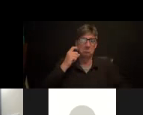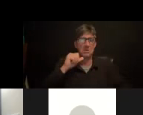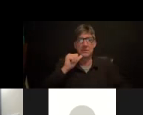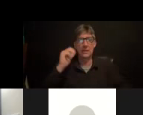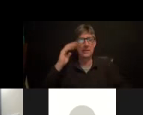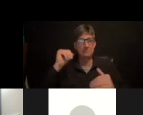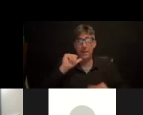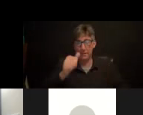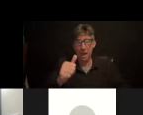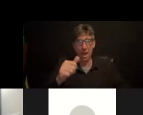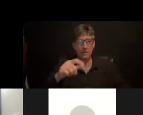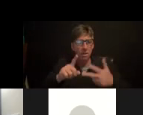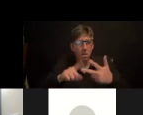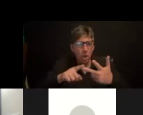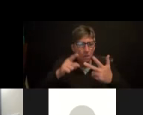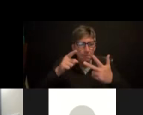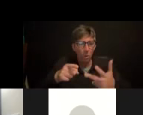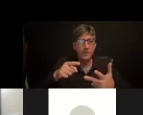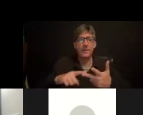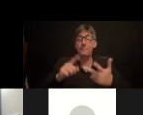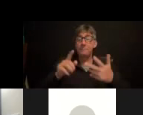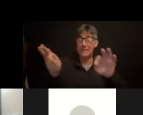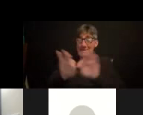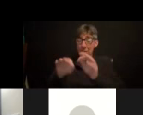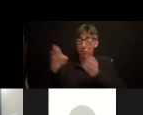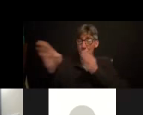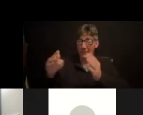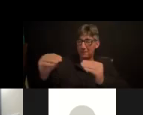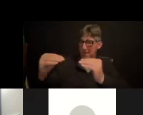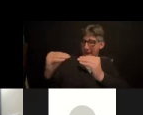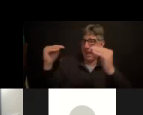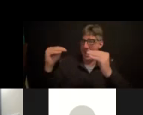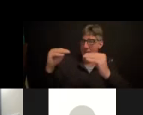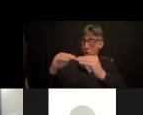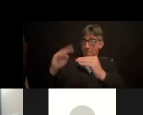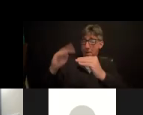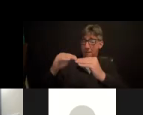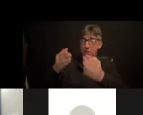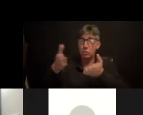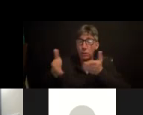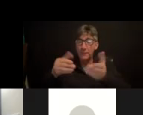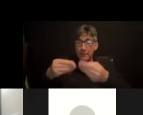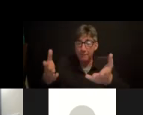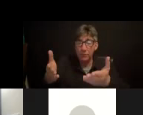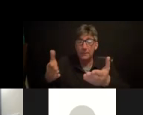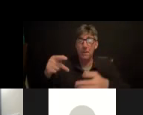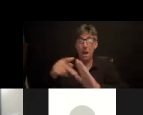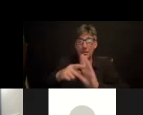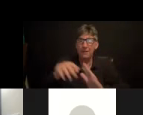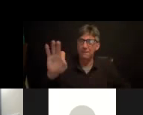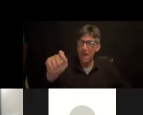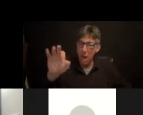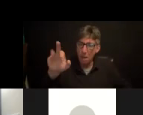And again, that third bullet point, the essential services that will be at or above our service delivery policy will be the Fairmont line, all of our rapid